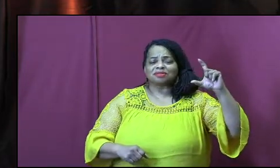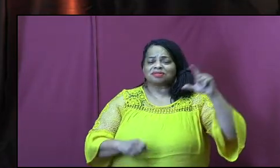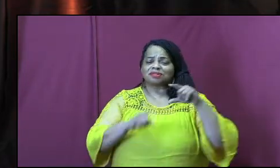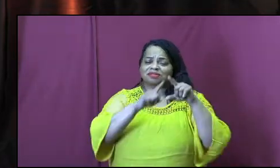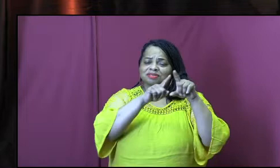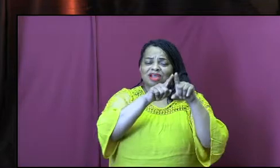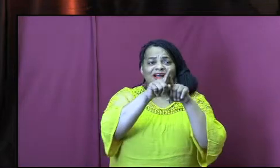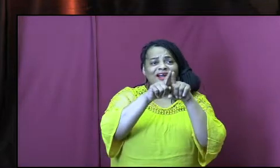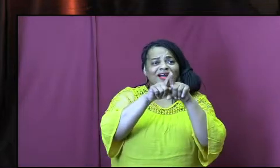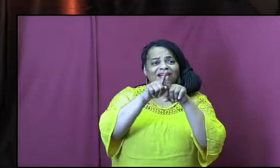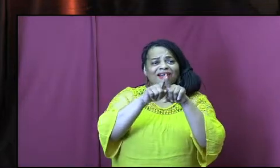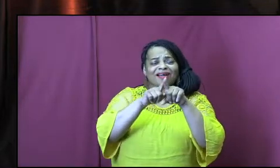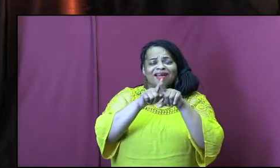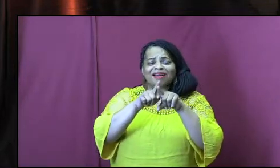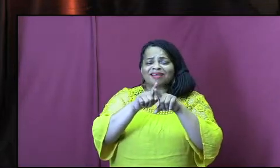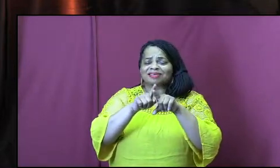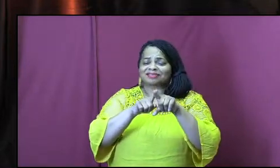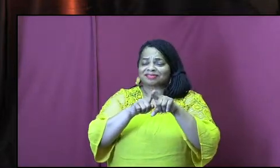And the